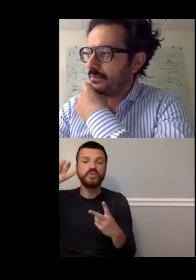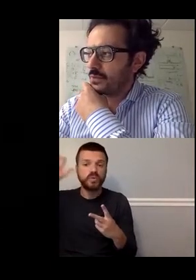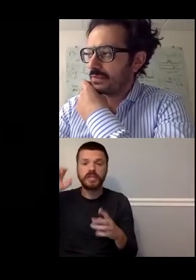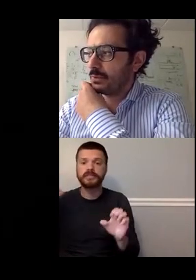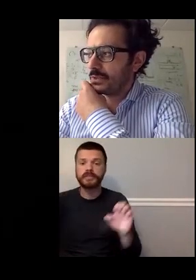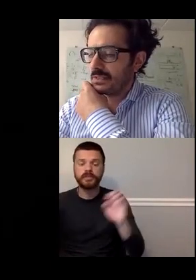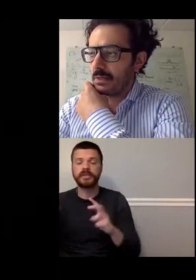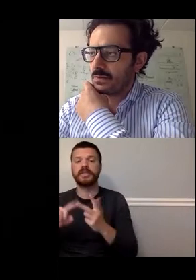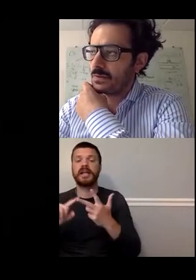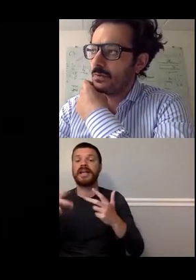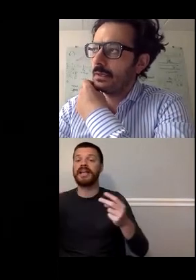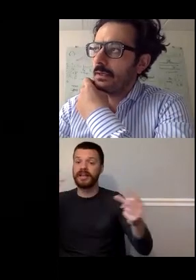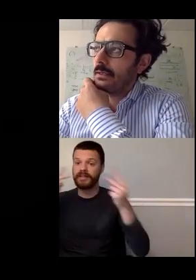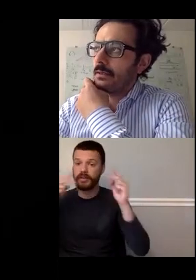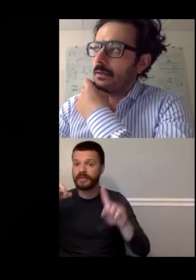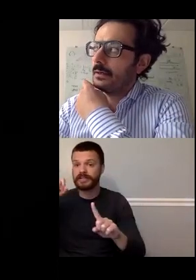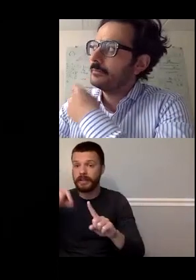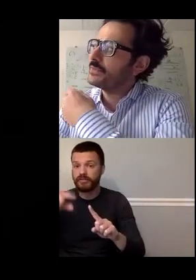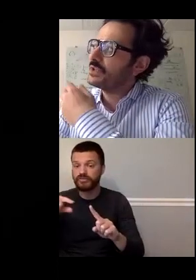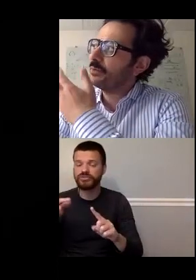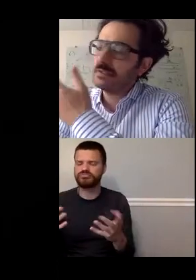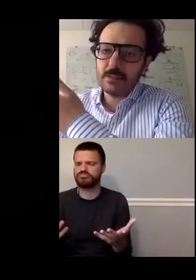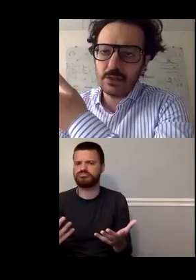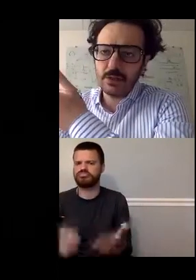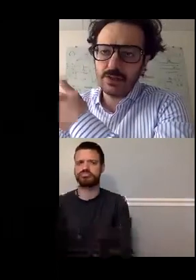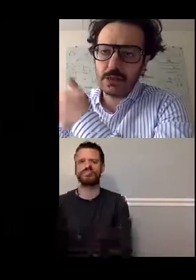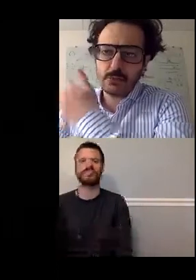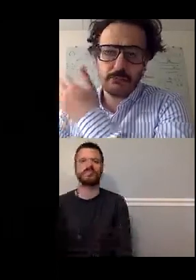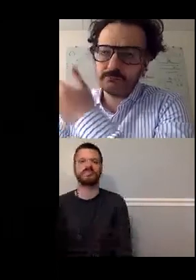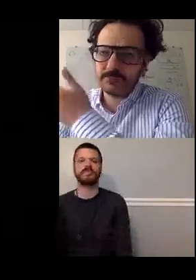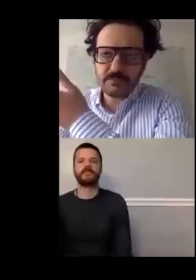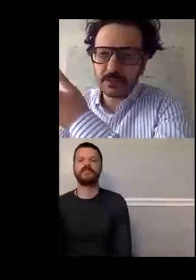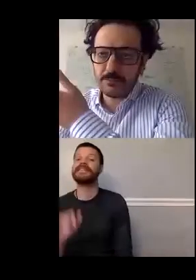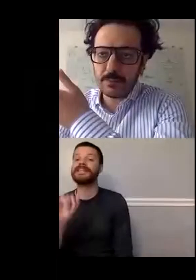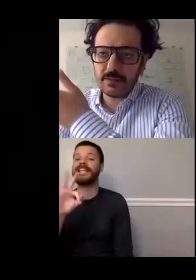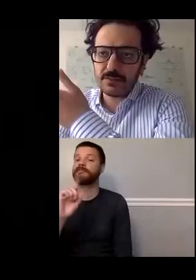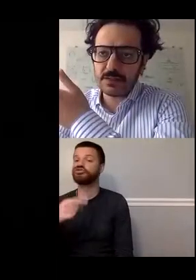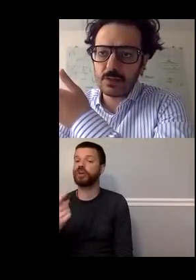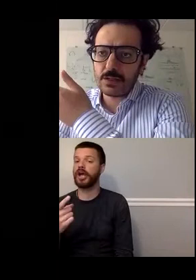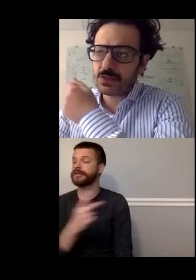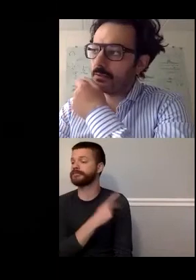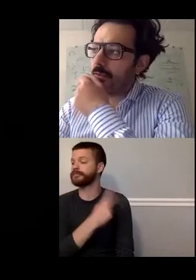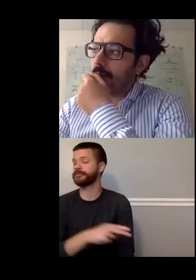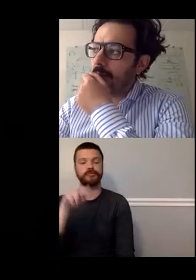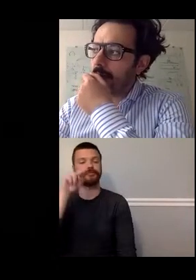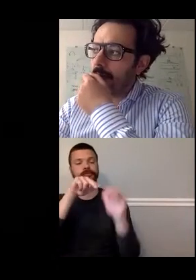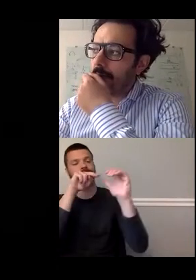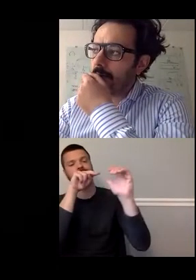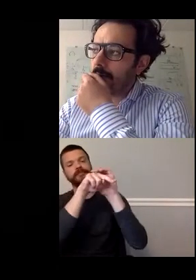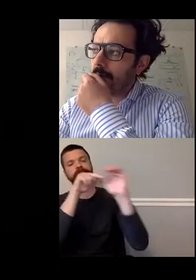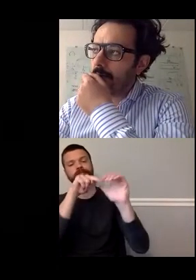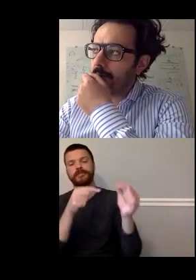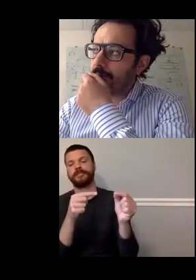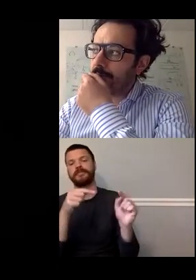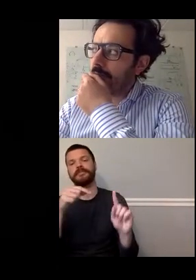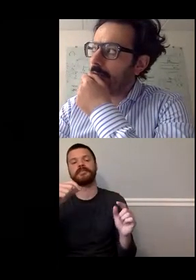in visual stimulation experiments. So just putting someone in the scanner, giving them a painful stimulation, and